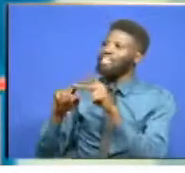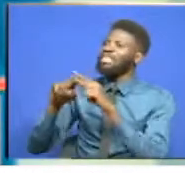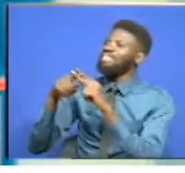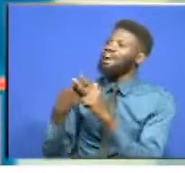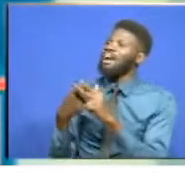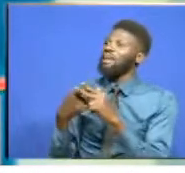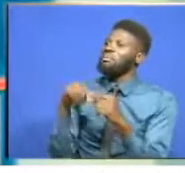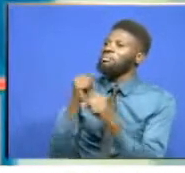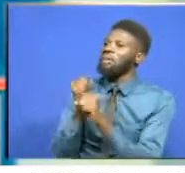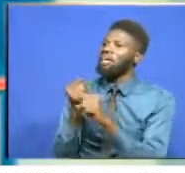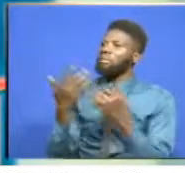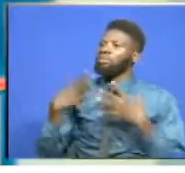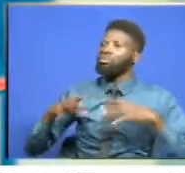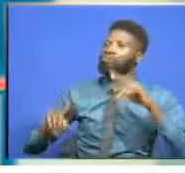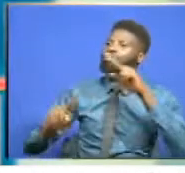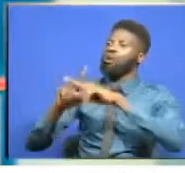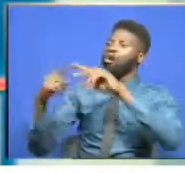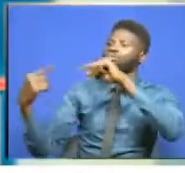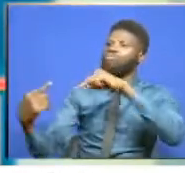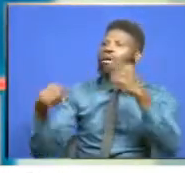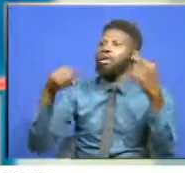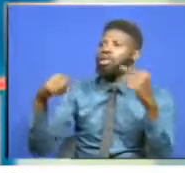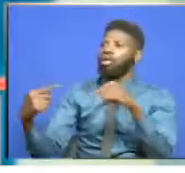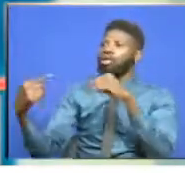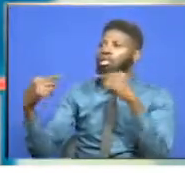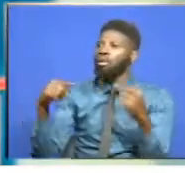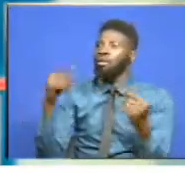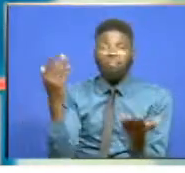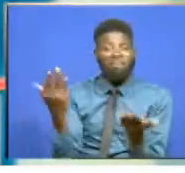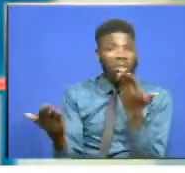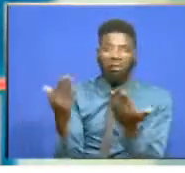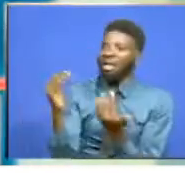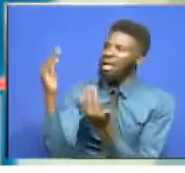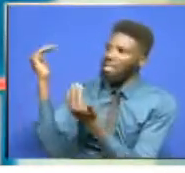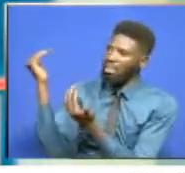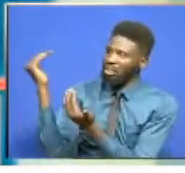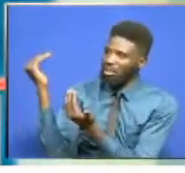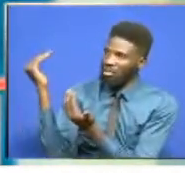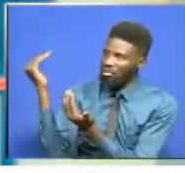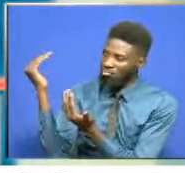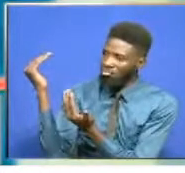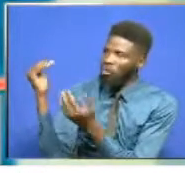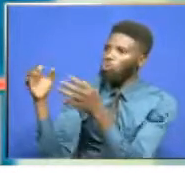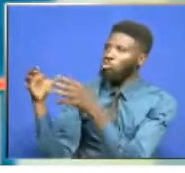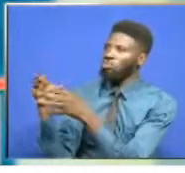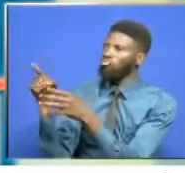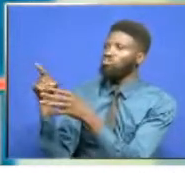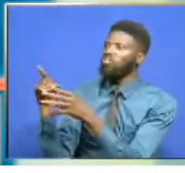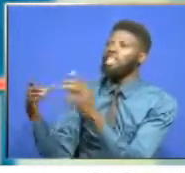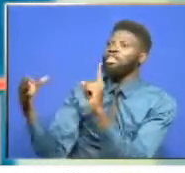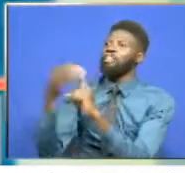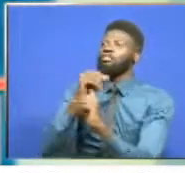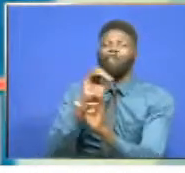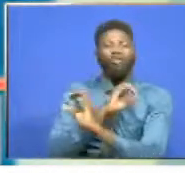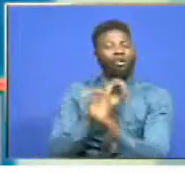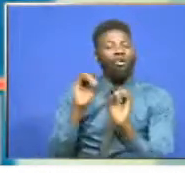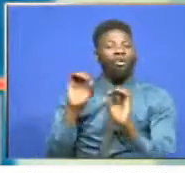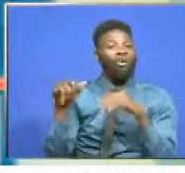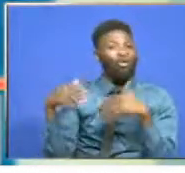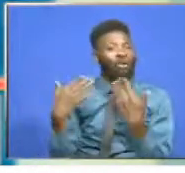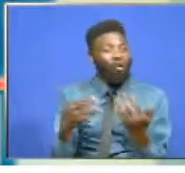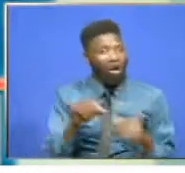getting into conflict, either the expectations of one are not met, or the